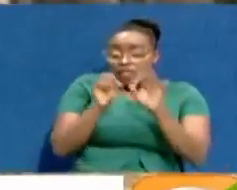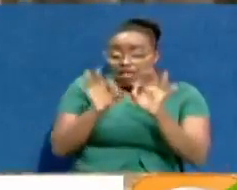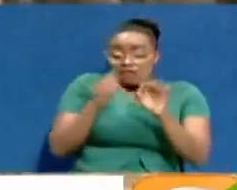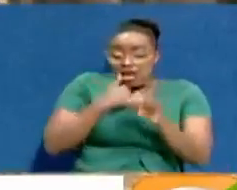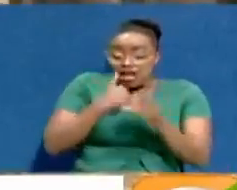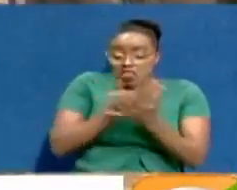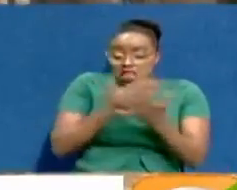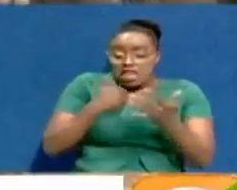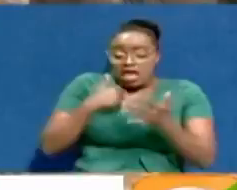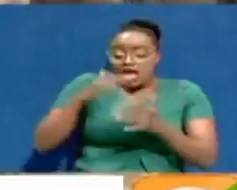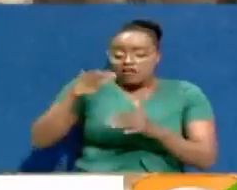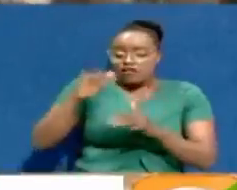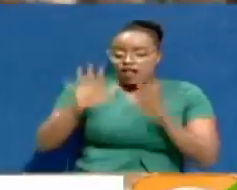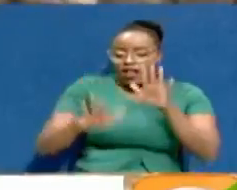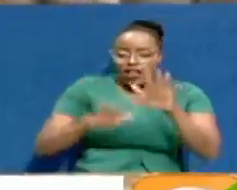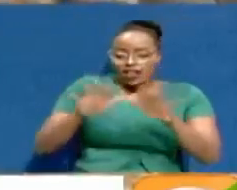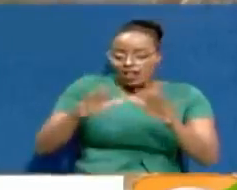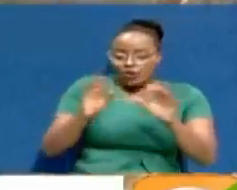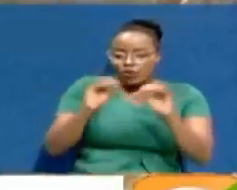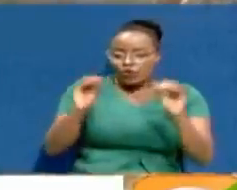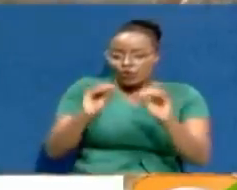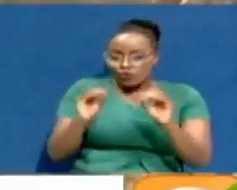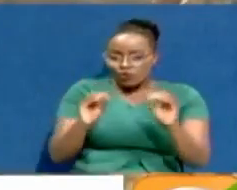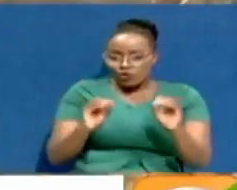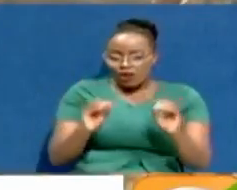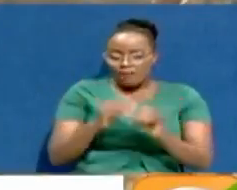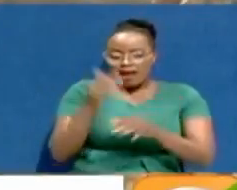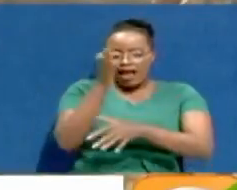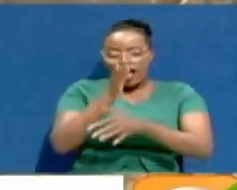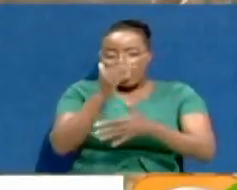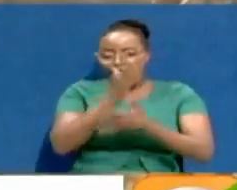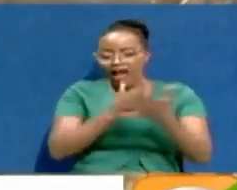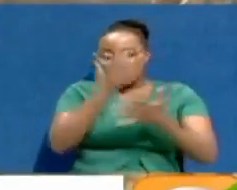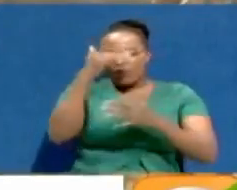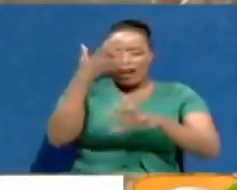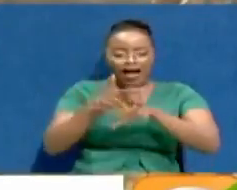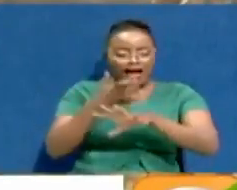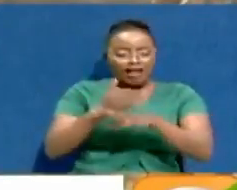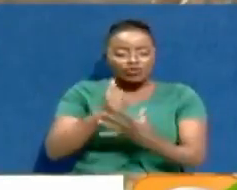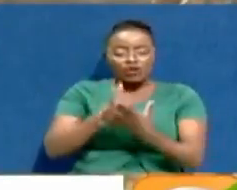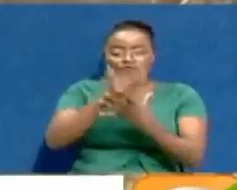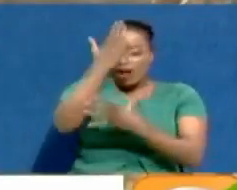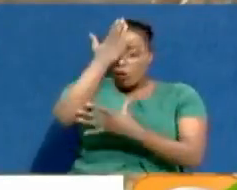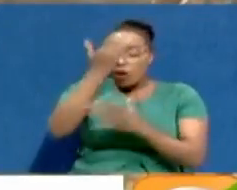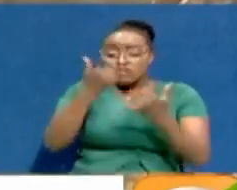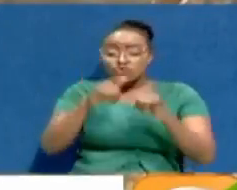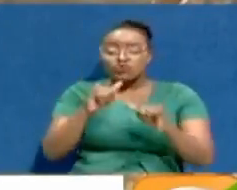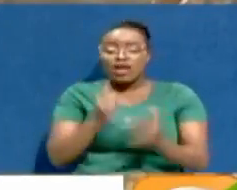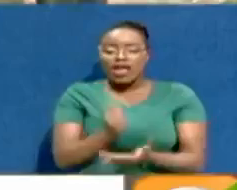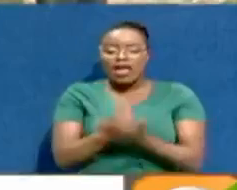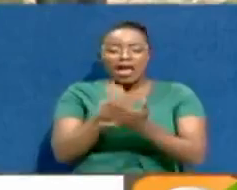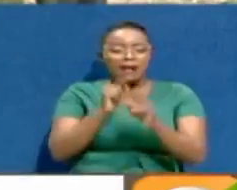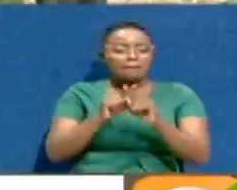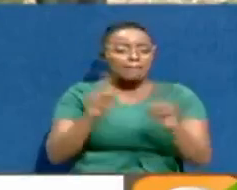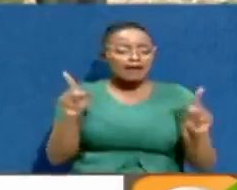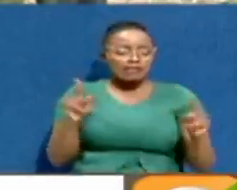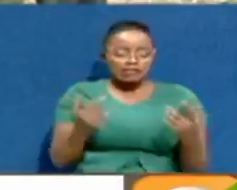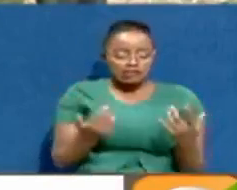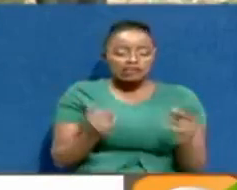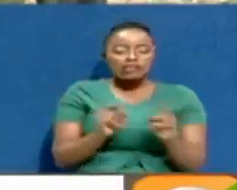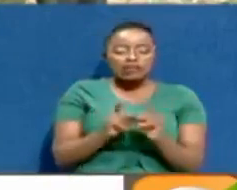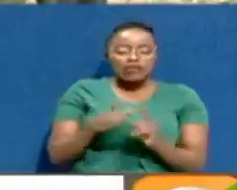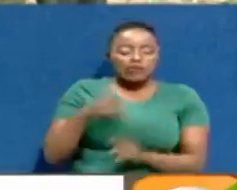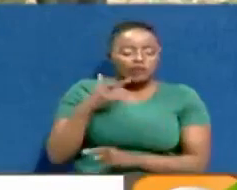sahi mwenyame ana mkono, mkono yake ni nusu, kigumu hata kumsaidia kwa sababu sasa singine unataka kumsaidia, lakini ni